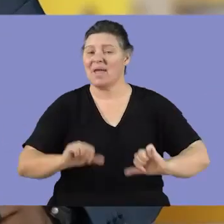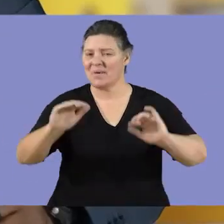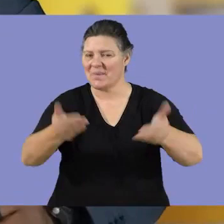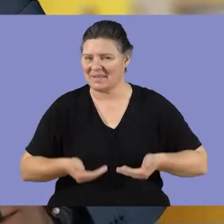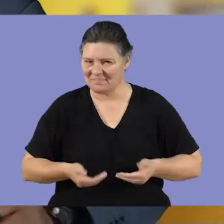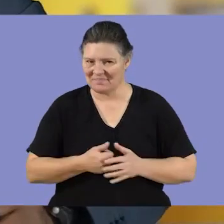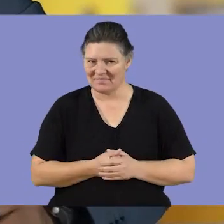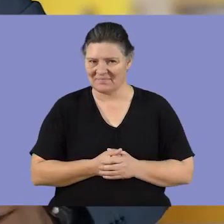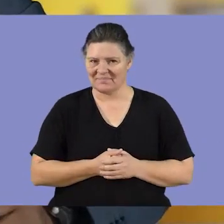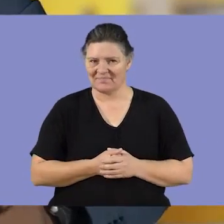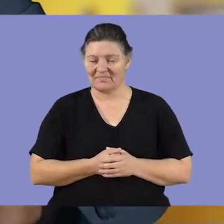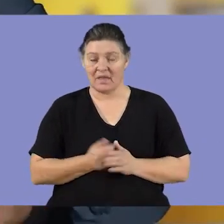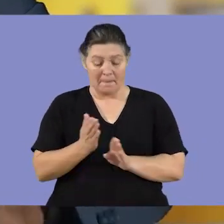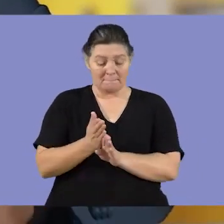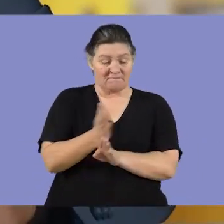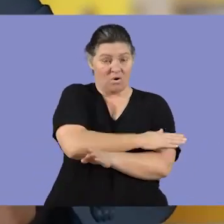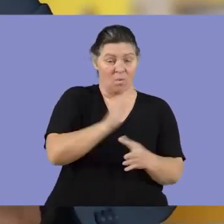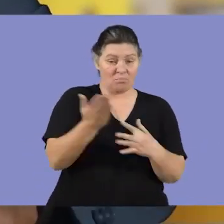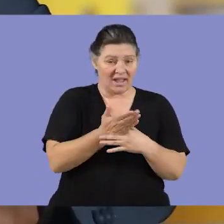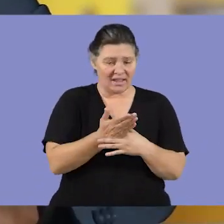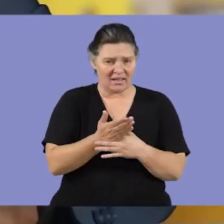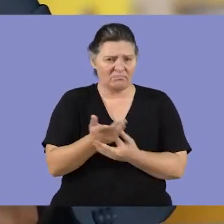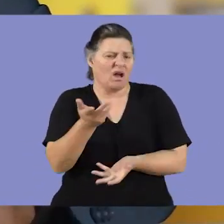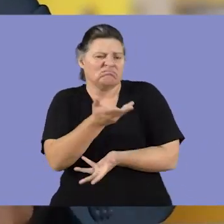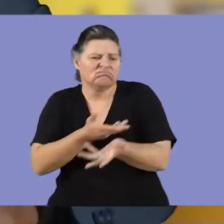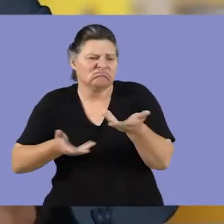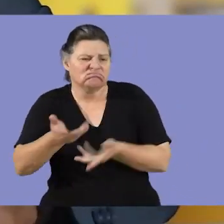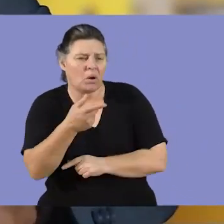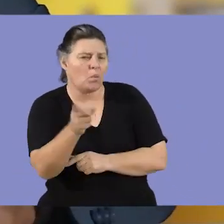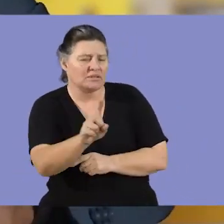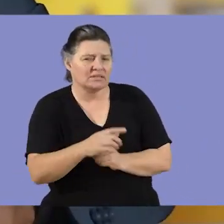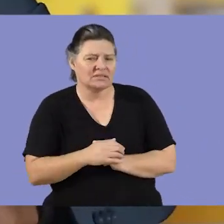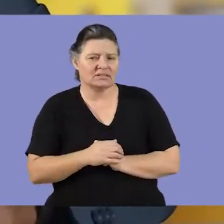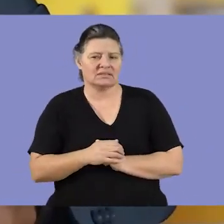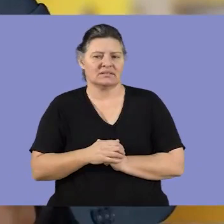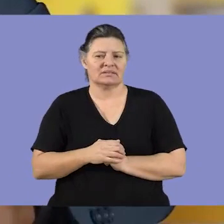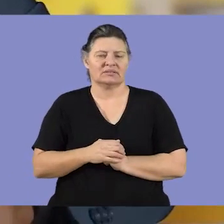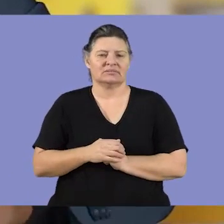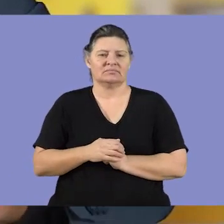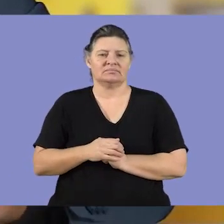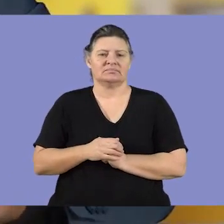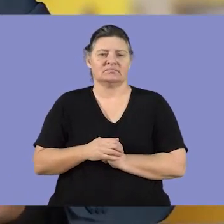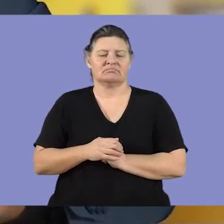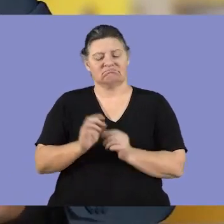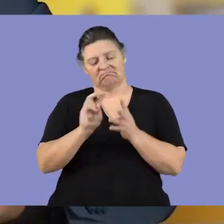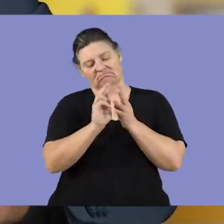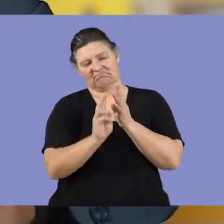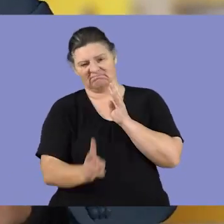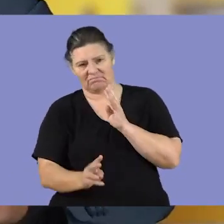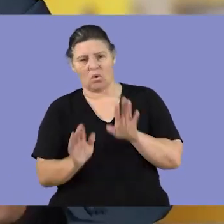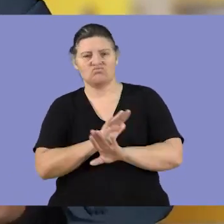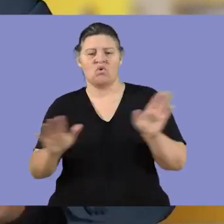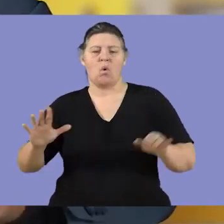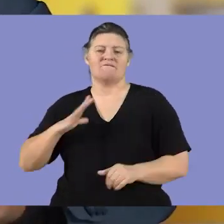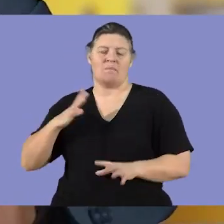Welcome back, my dear learners. Before the ad break, I was speaking of the